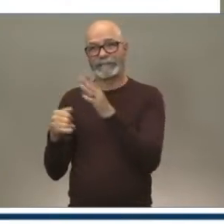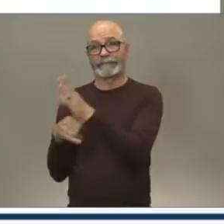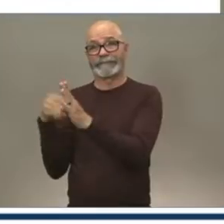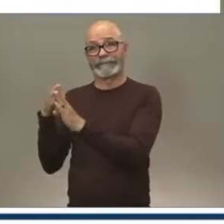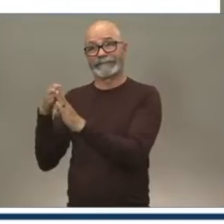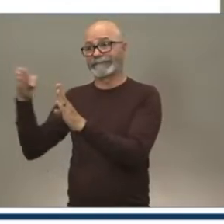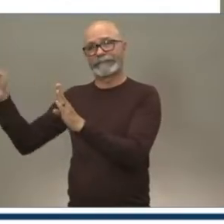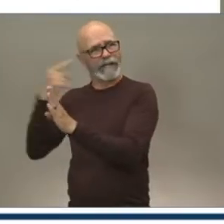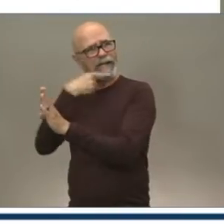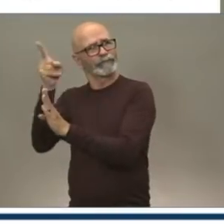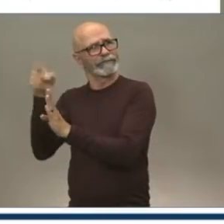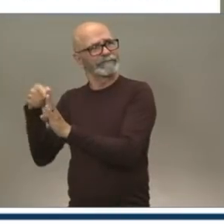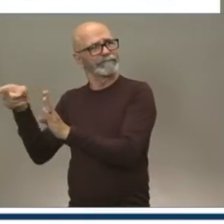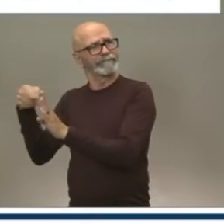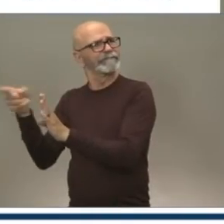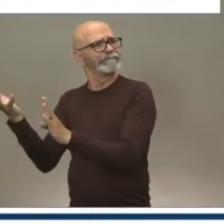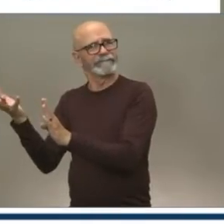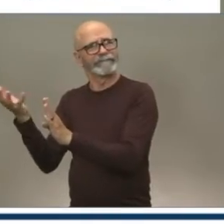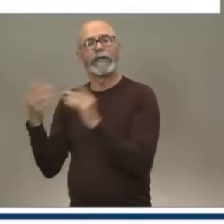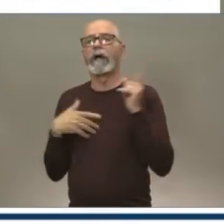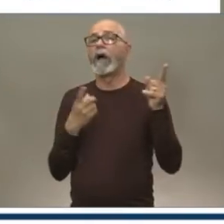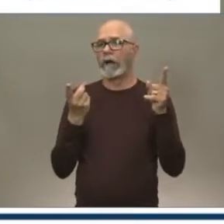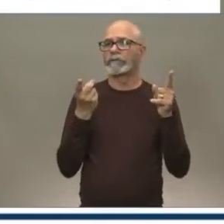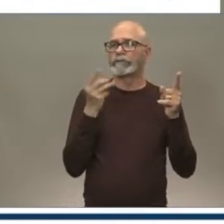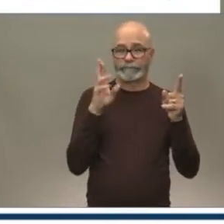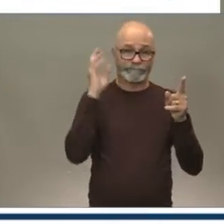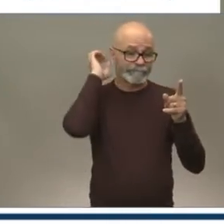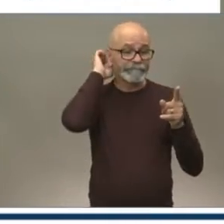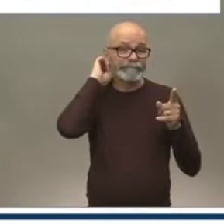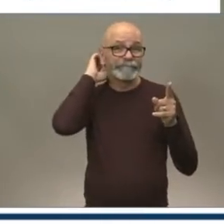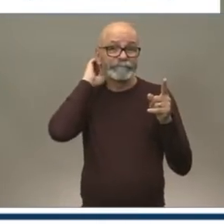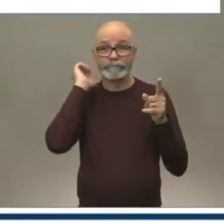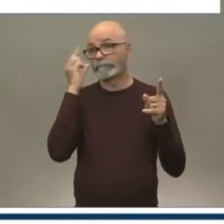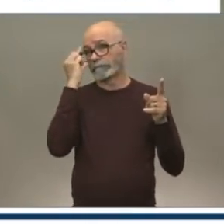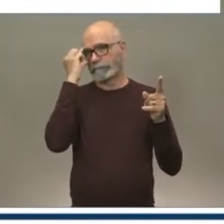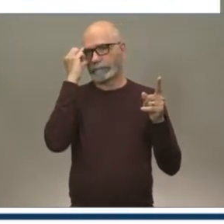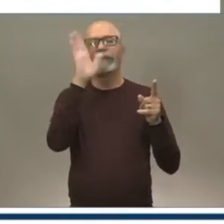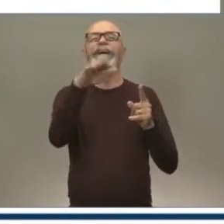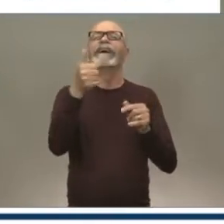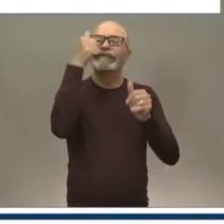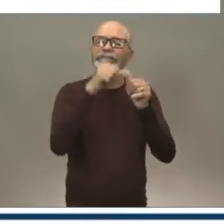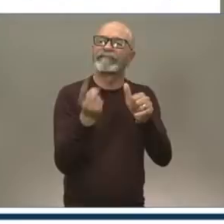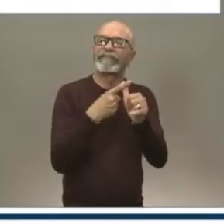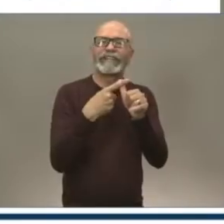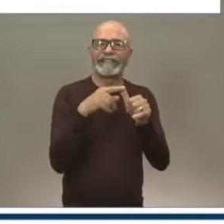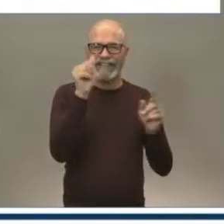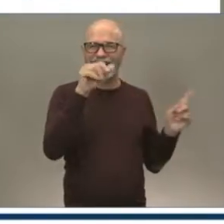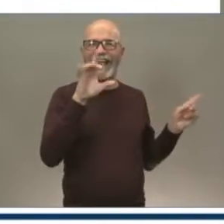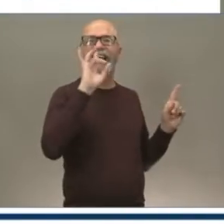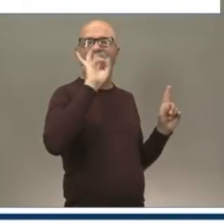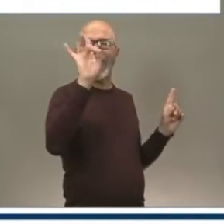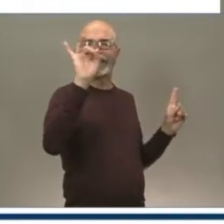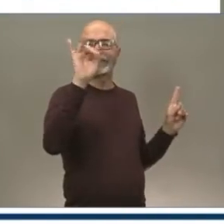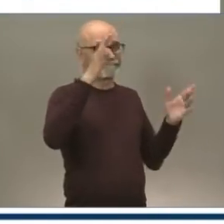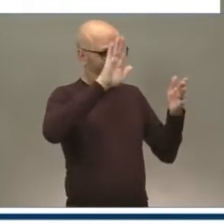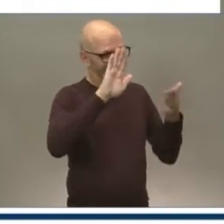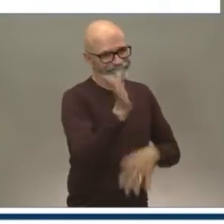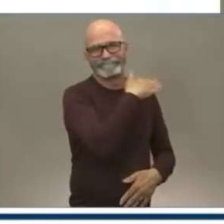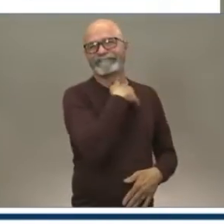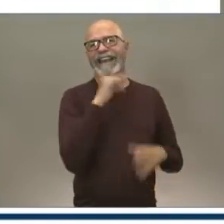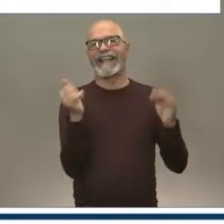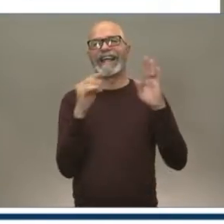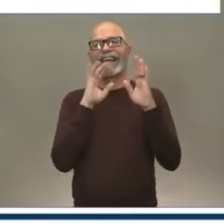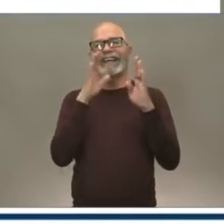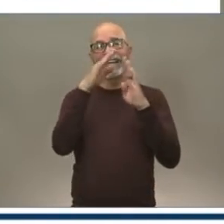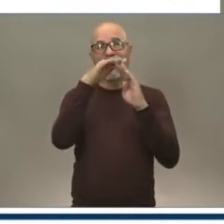we open up to an age group, we never close it. So we still don't have the final data on like the 80 plus, because there's still